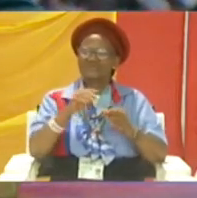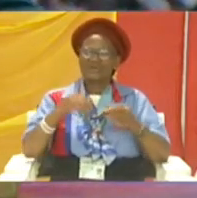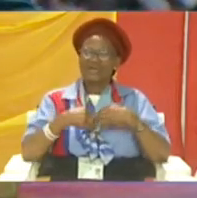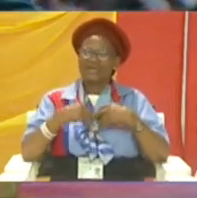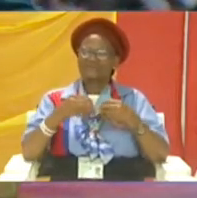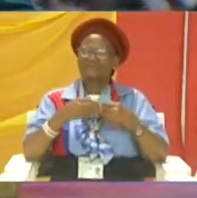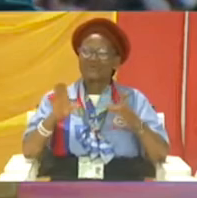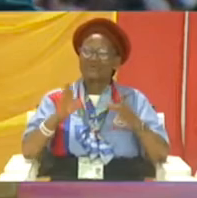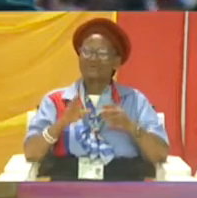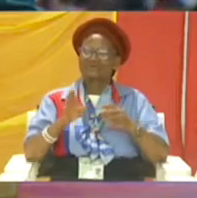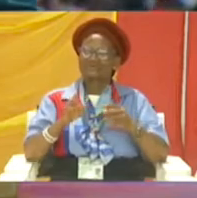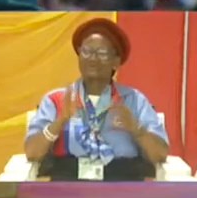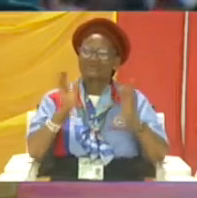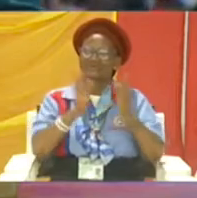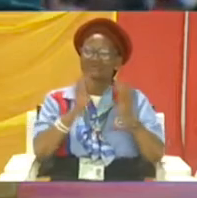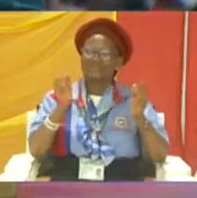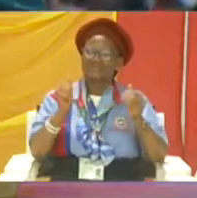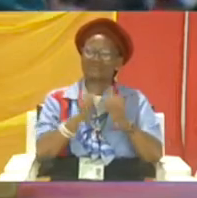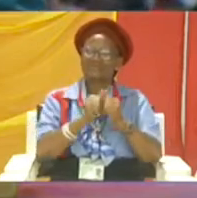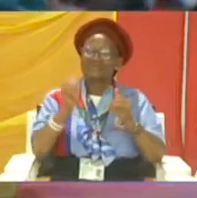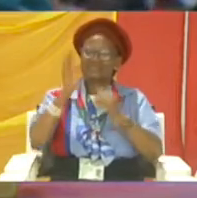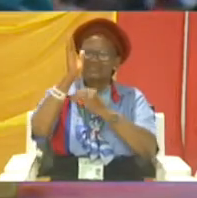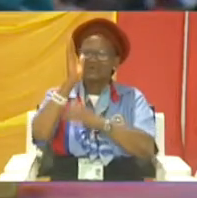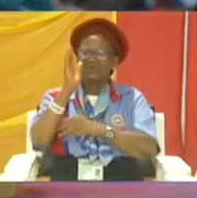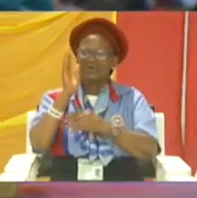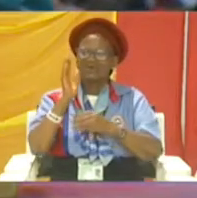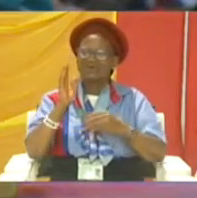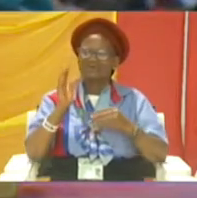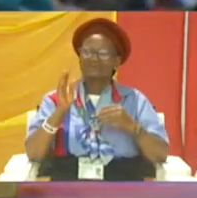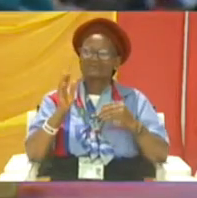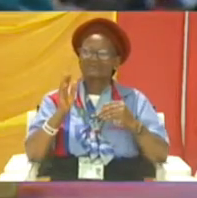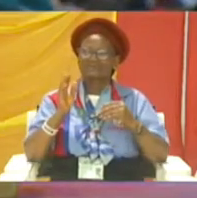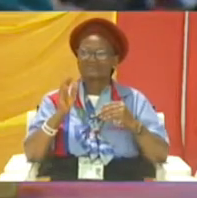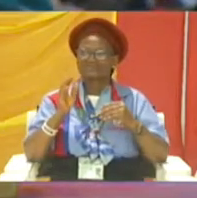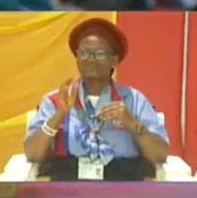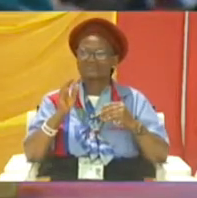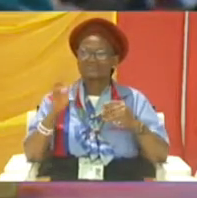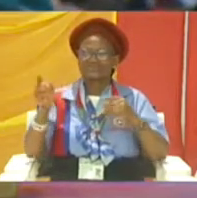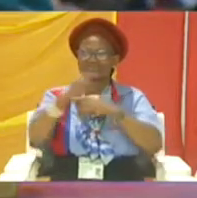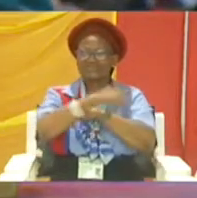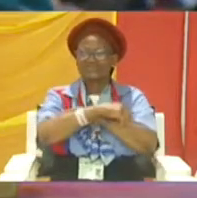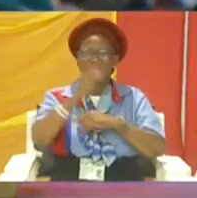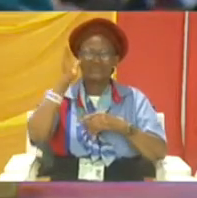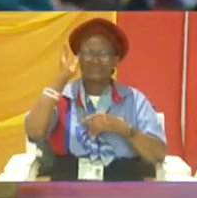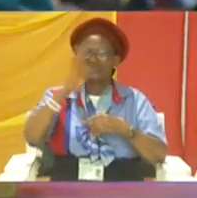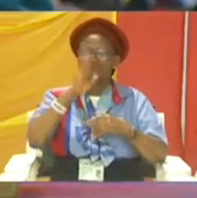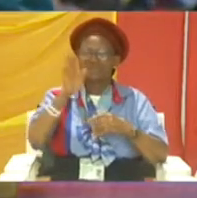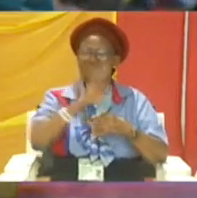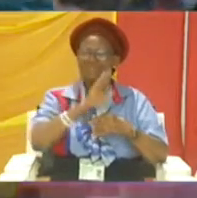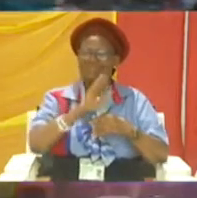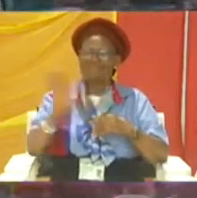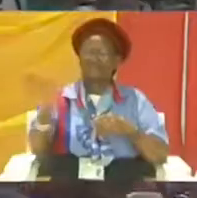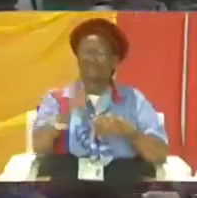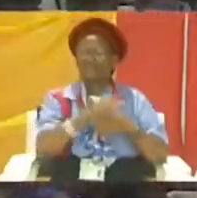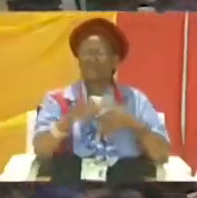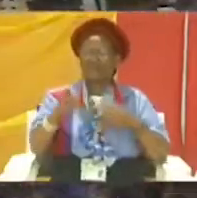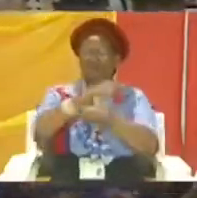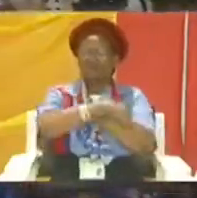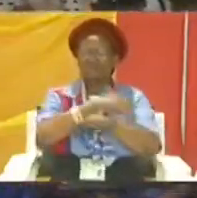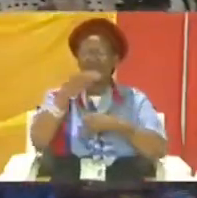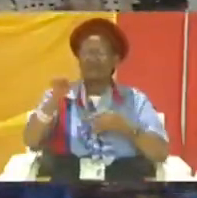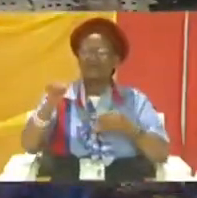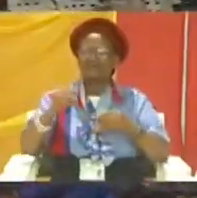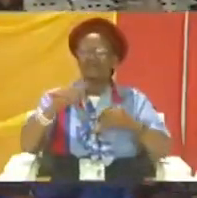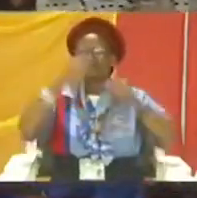with God, to ba je pe o ti padanu ibare ati ibasepo pelu Olorun. Today will be your day of jubilee. Amen.